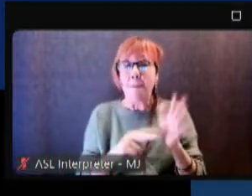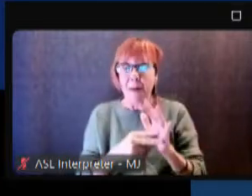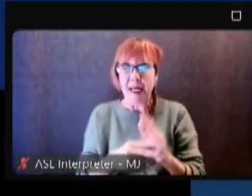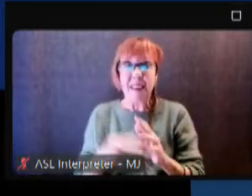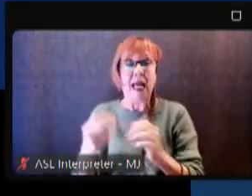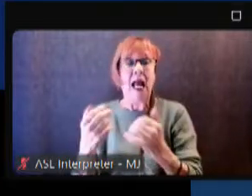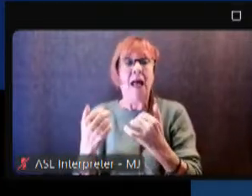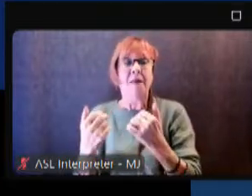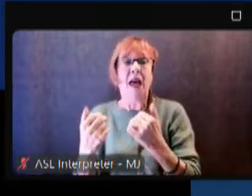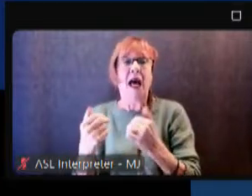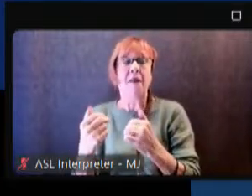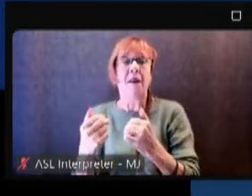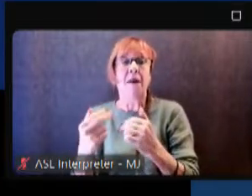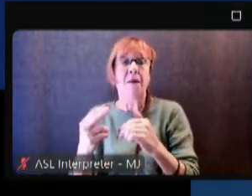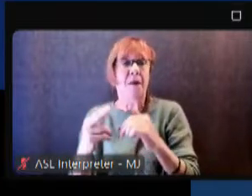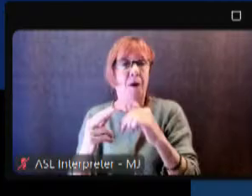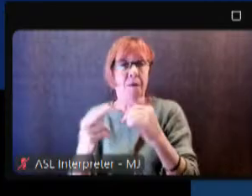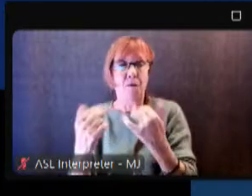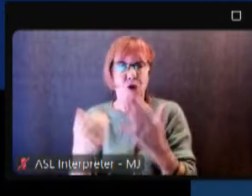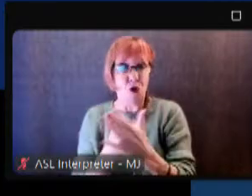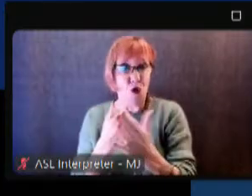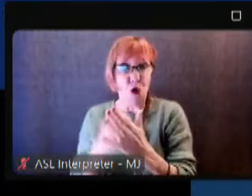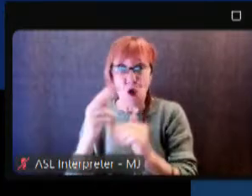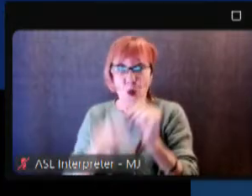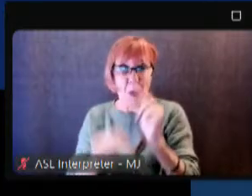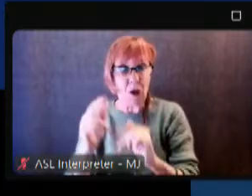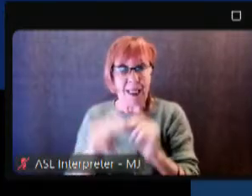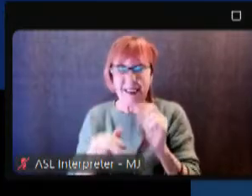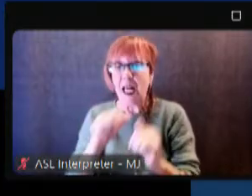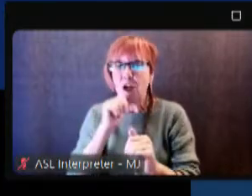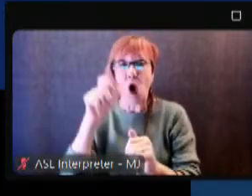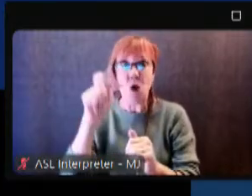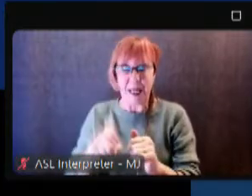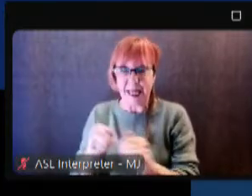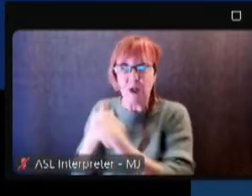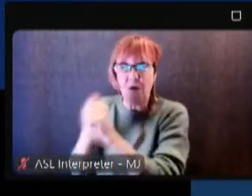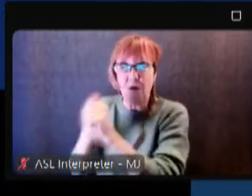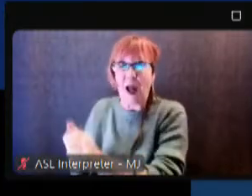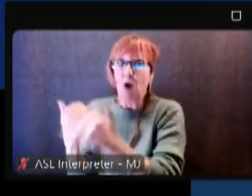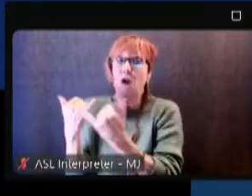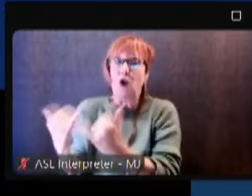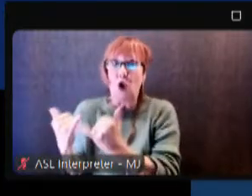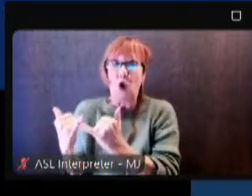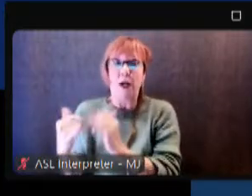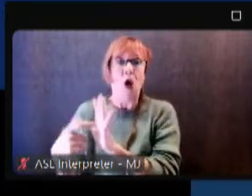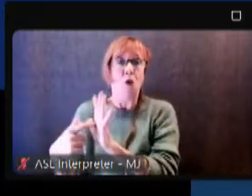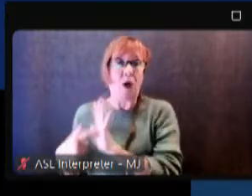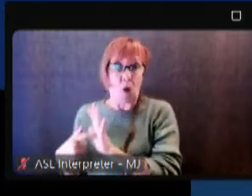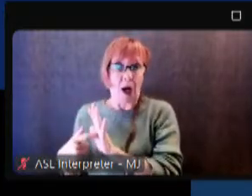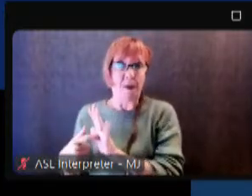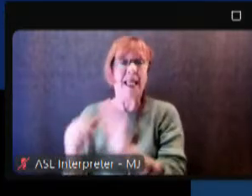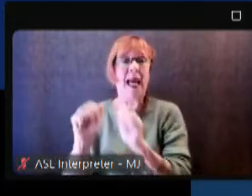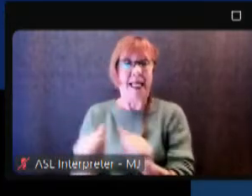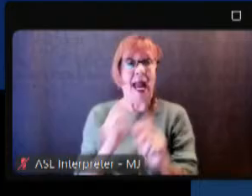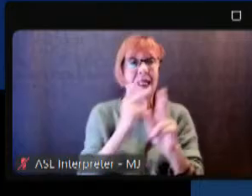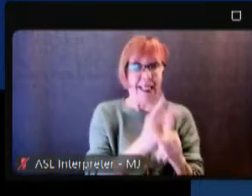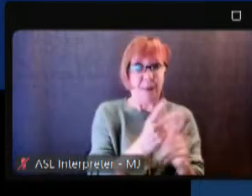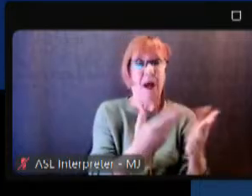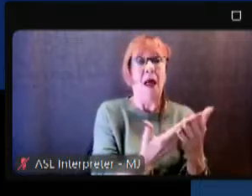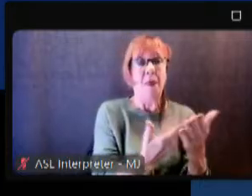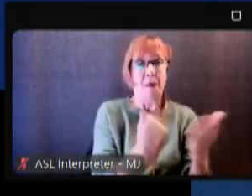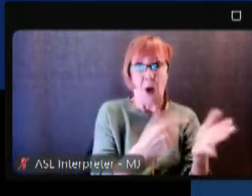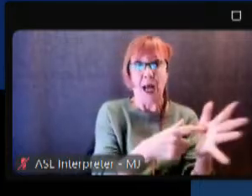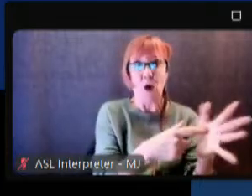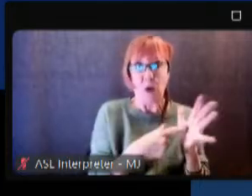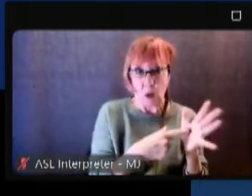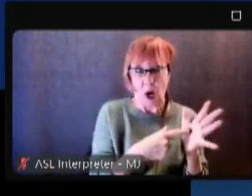current zoning and setback requirements and can keep non-conforming conditions. Once you receive the zoning clearance and you